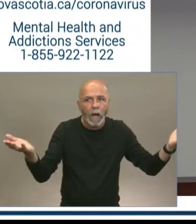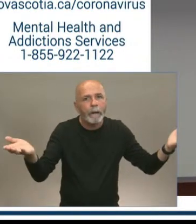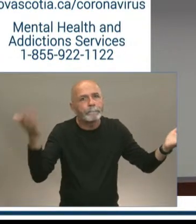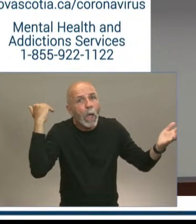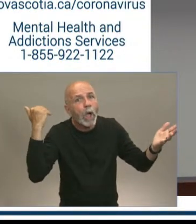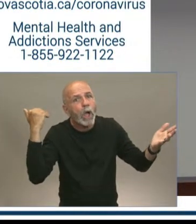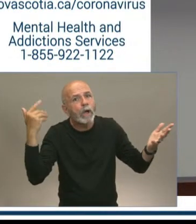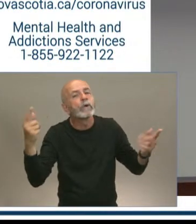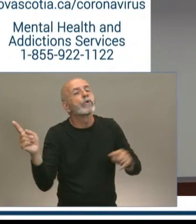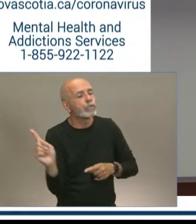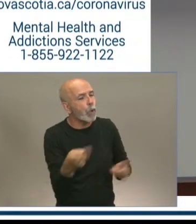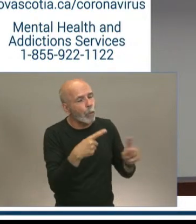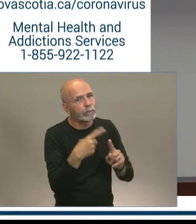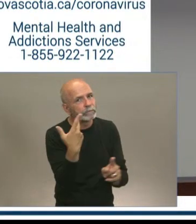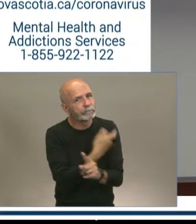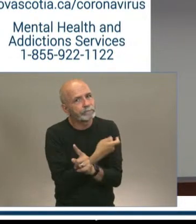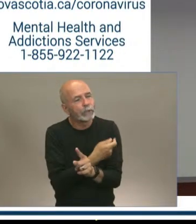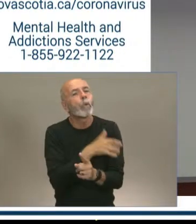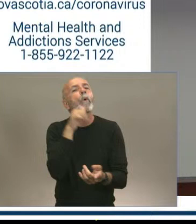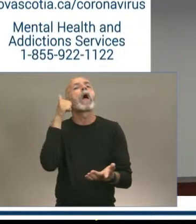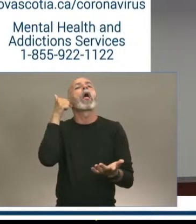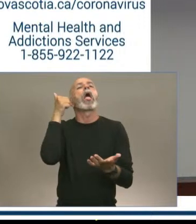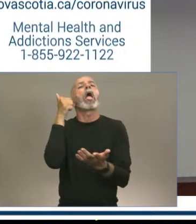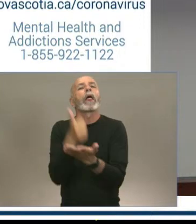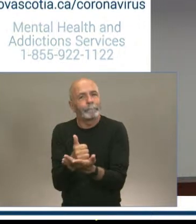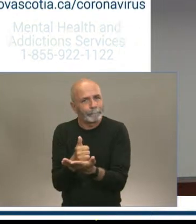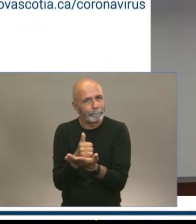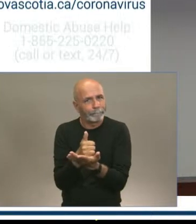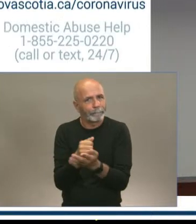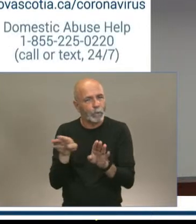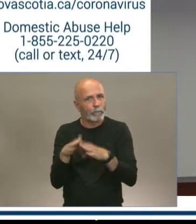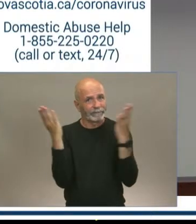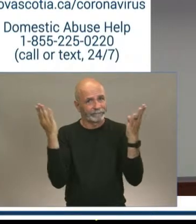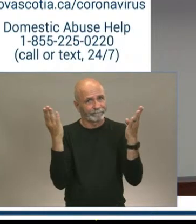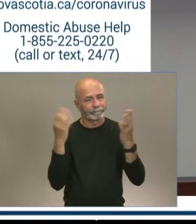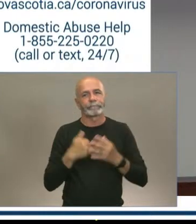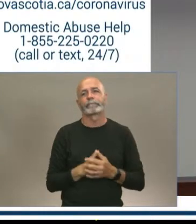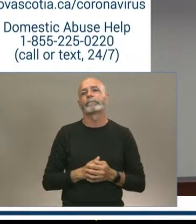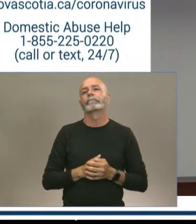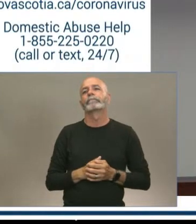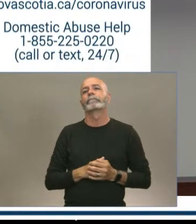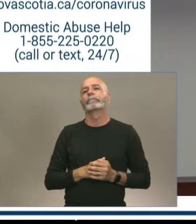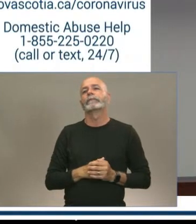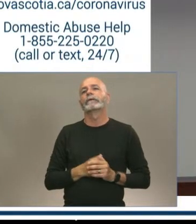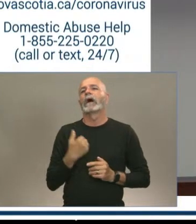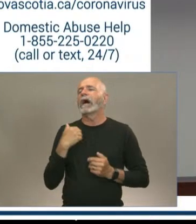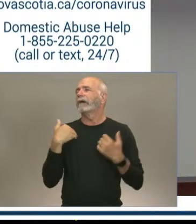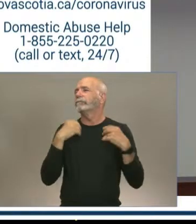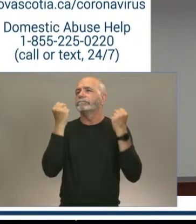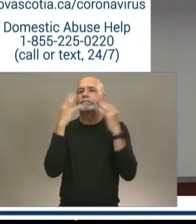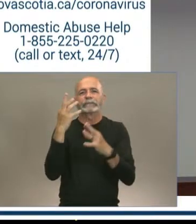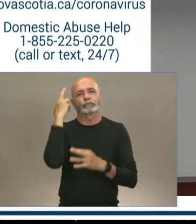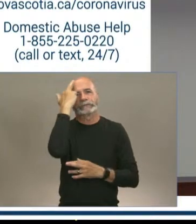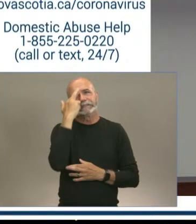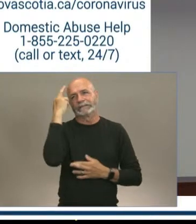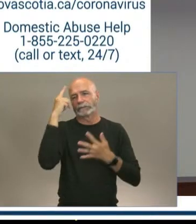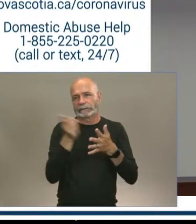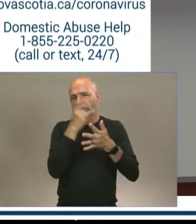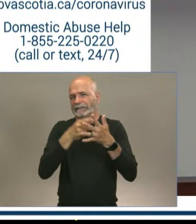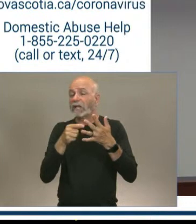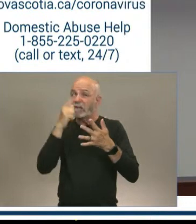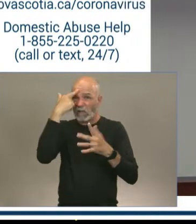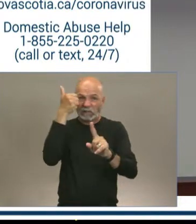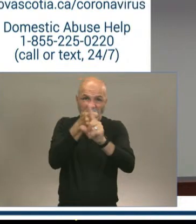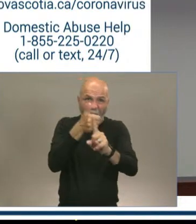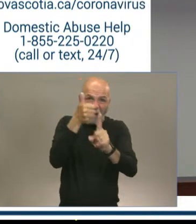the highest possible vaccine coverage rate. So there's lots of reasons for that age group to think beyond themselves and come out